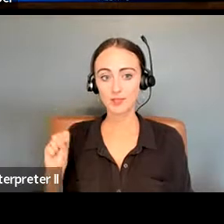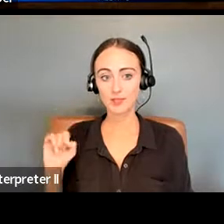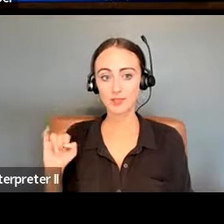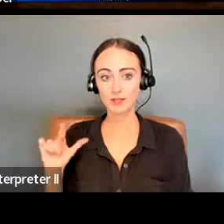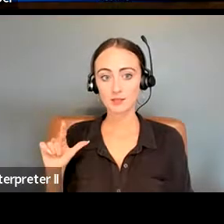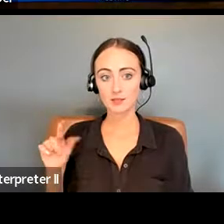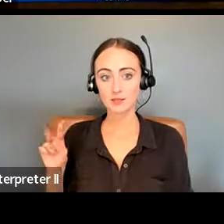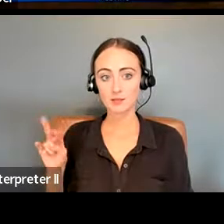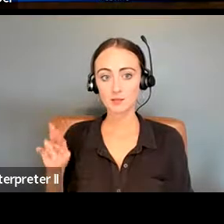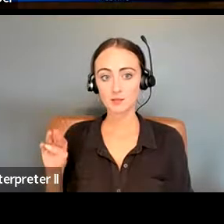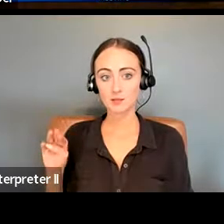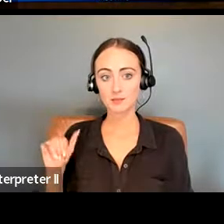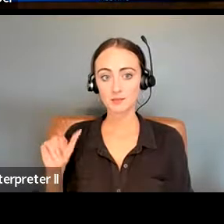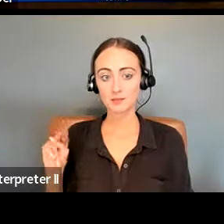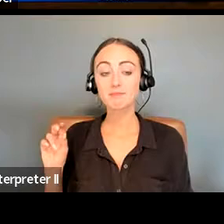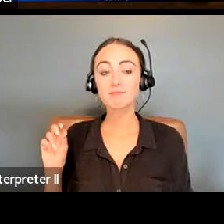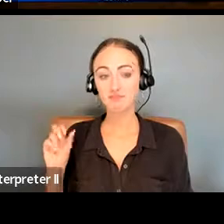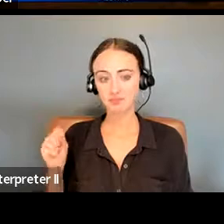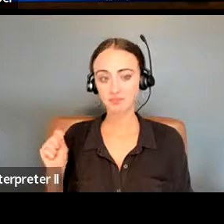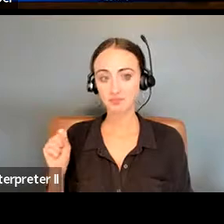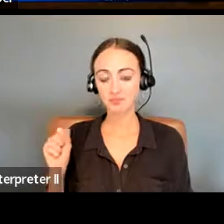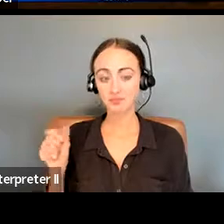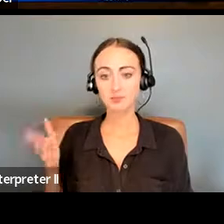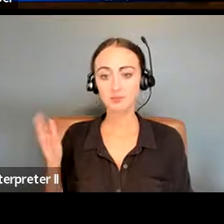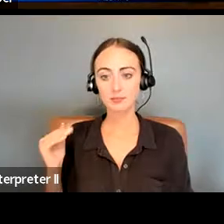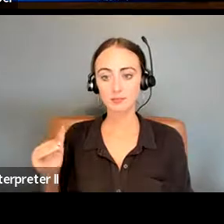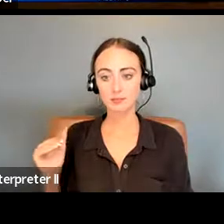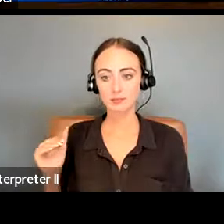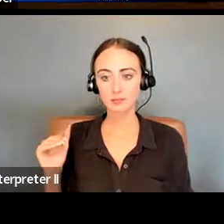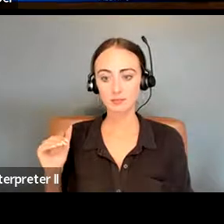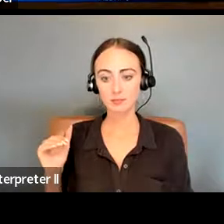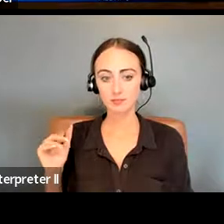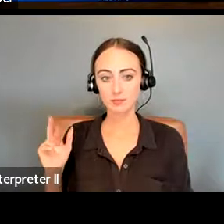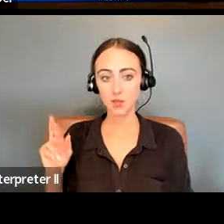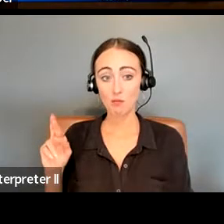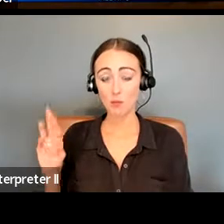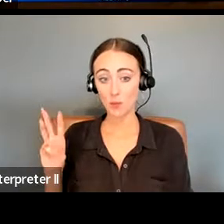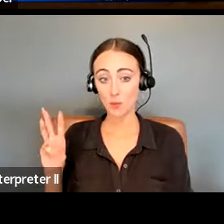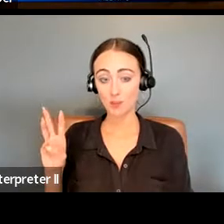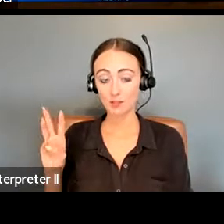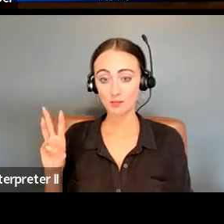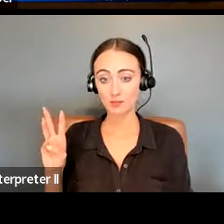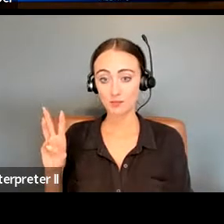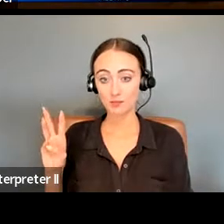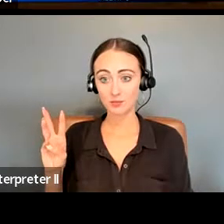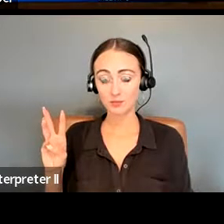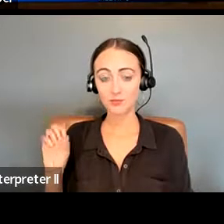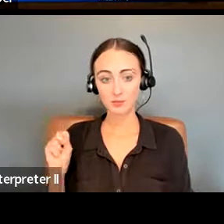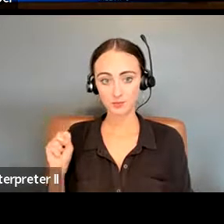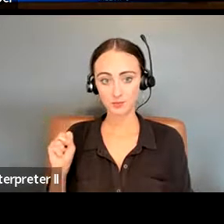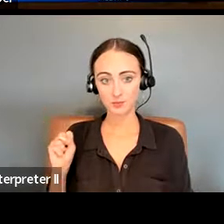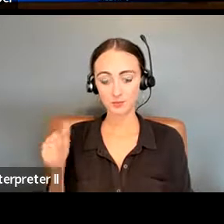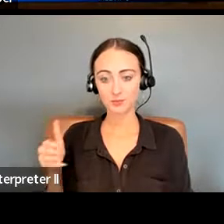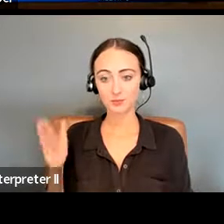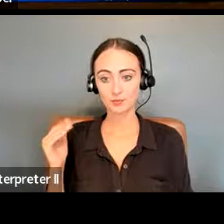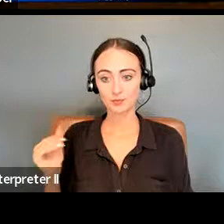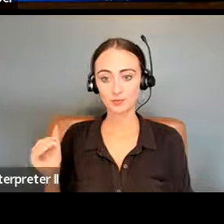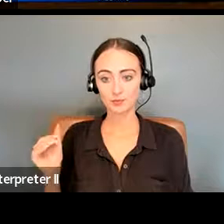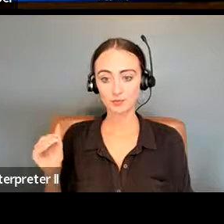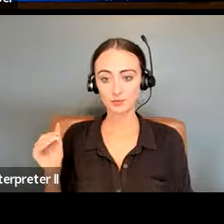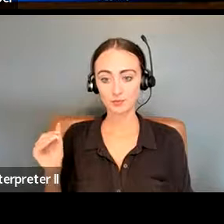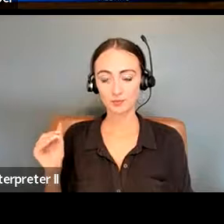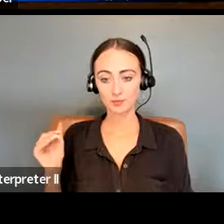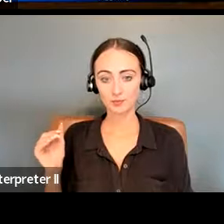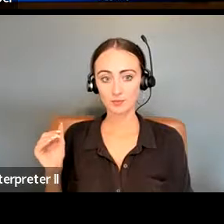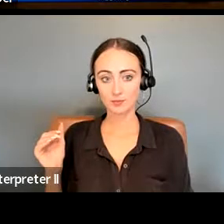Silverman, Yes. Silverman votes yes. Councilmember Robert White, Yes. Member Robert White votes